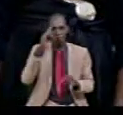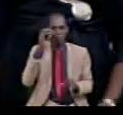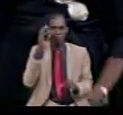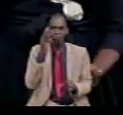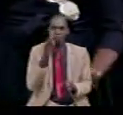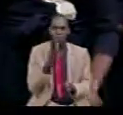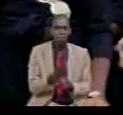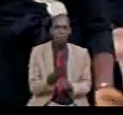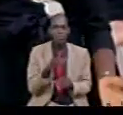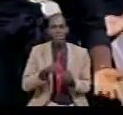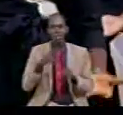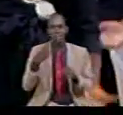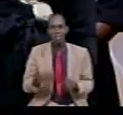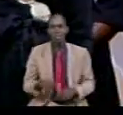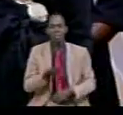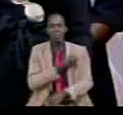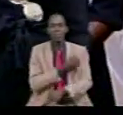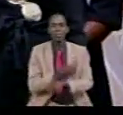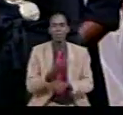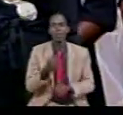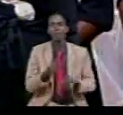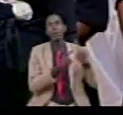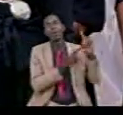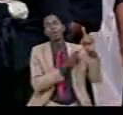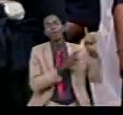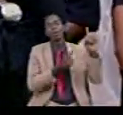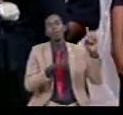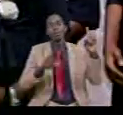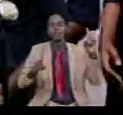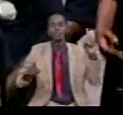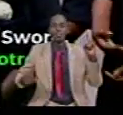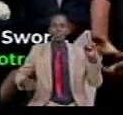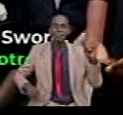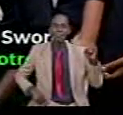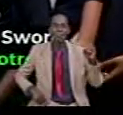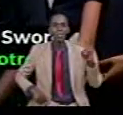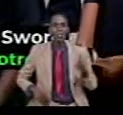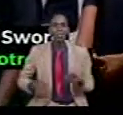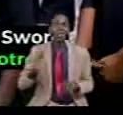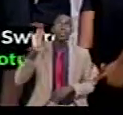stand. We will put our faith in the strength of the Lord.